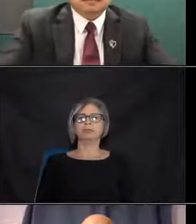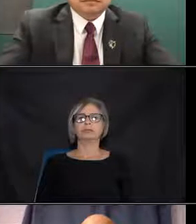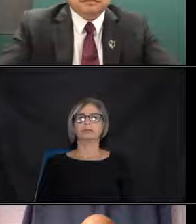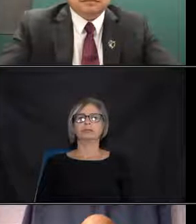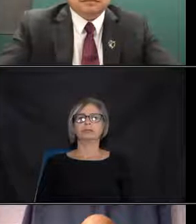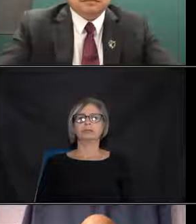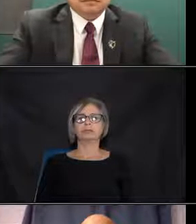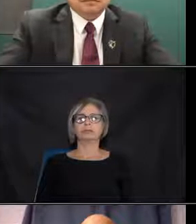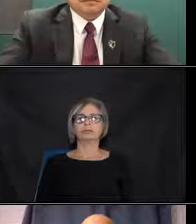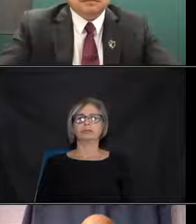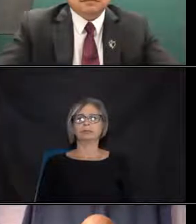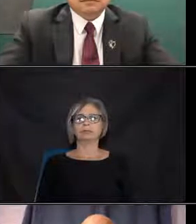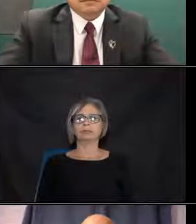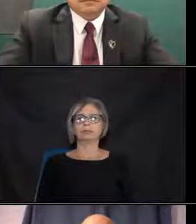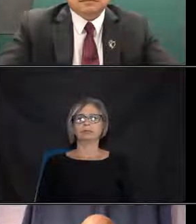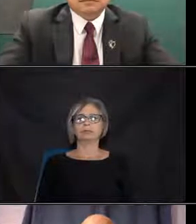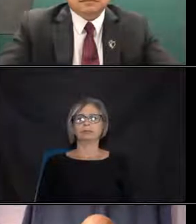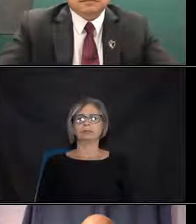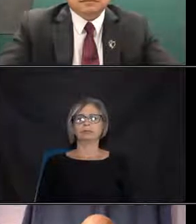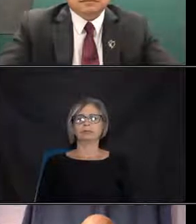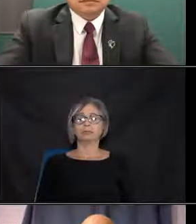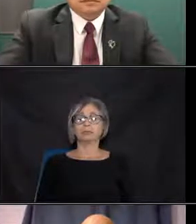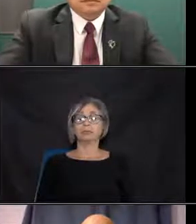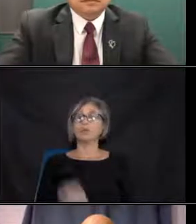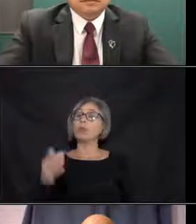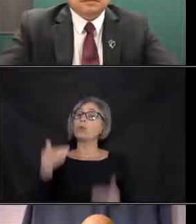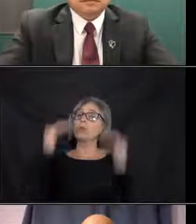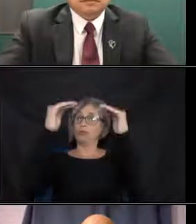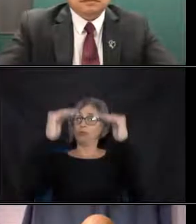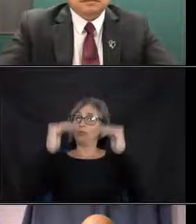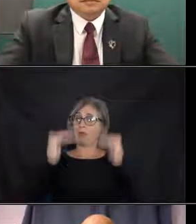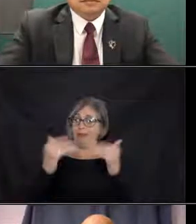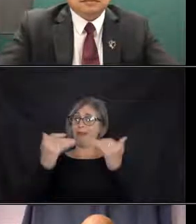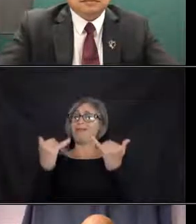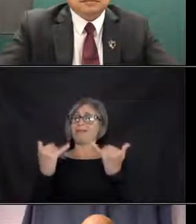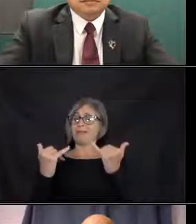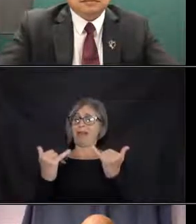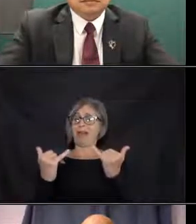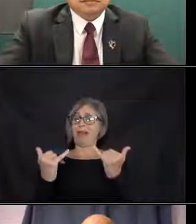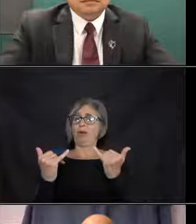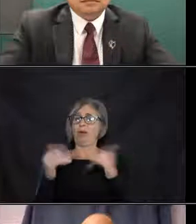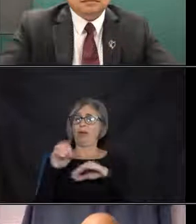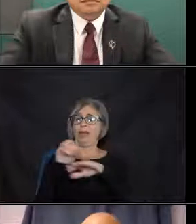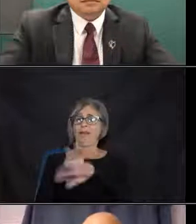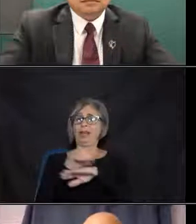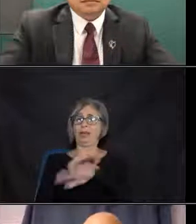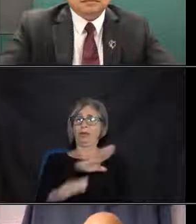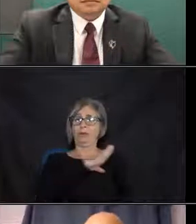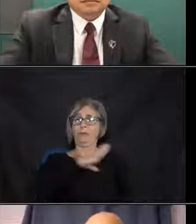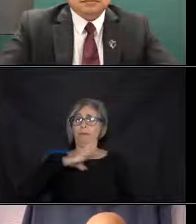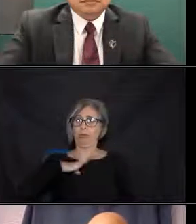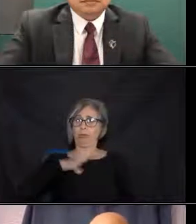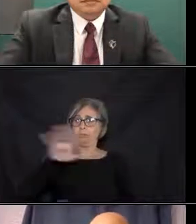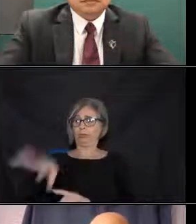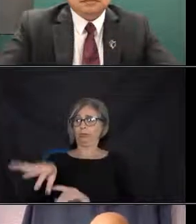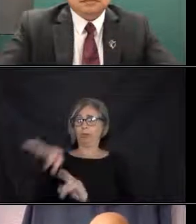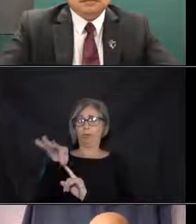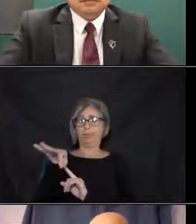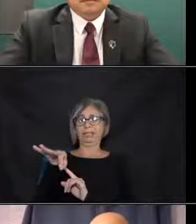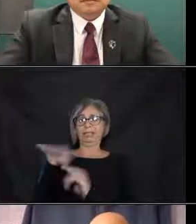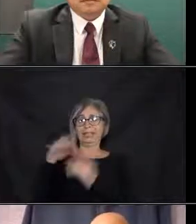seeing no one in requesting to speak, we will move on to advisory board appointments. We currently have